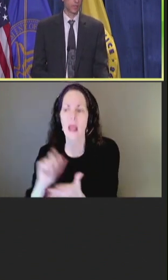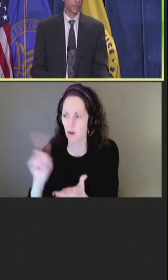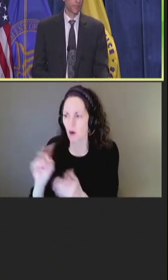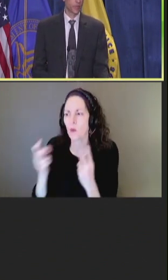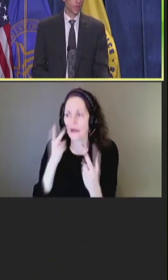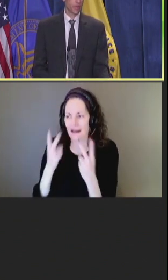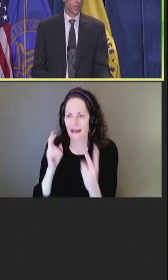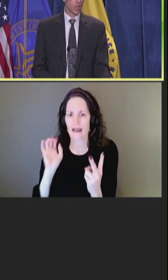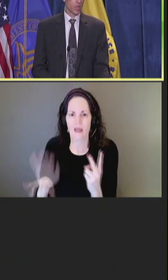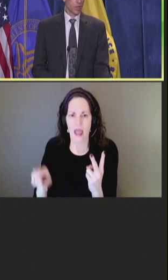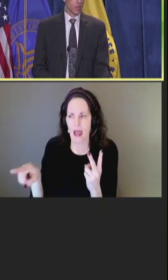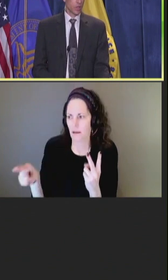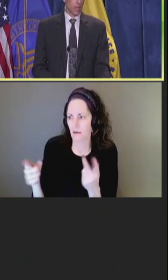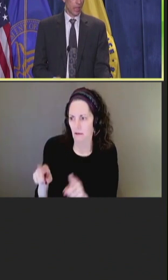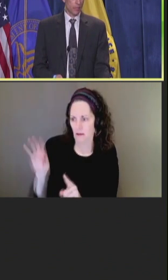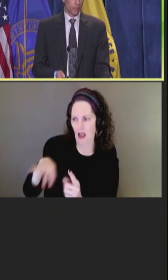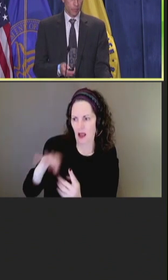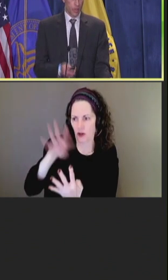titers.